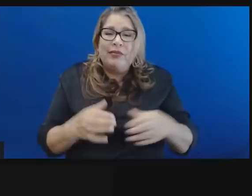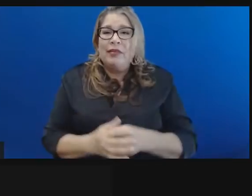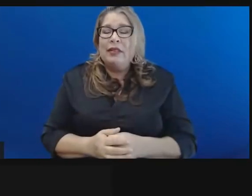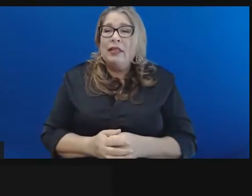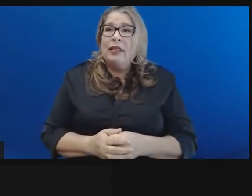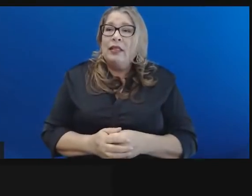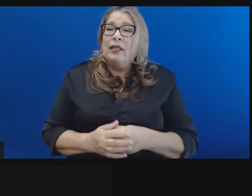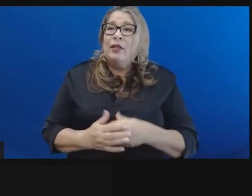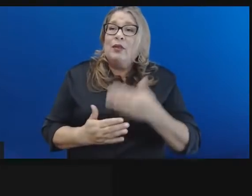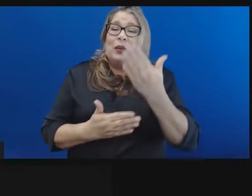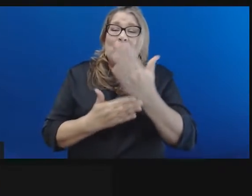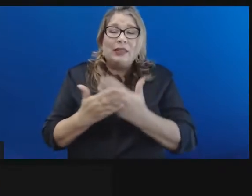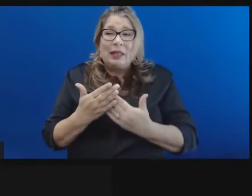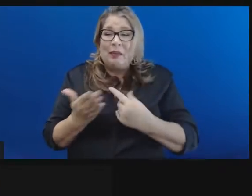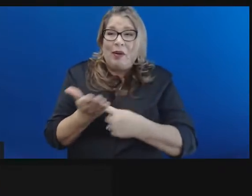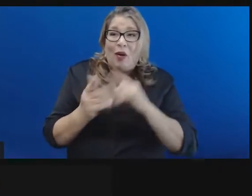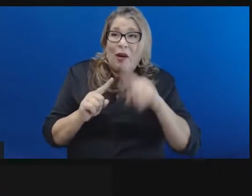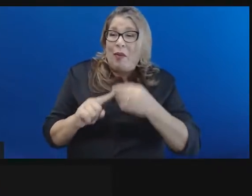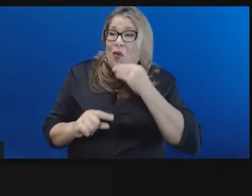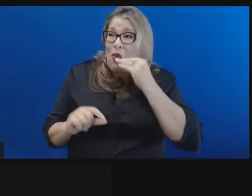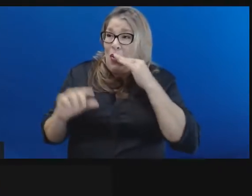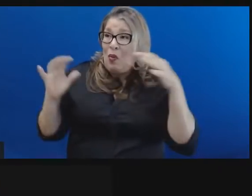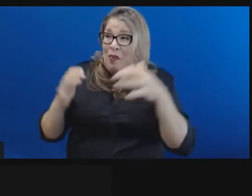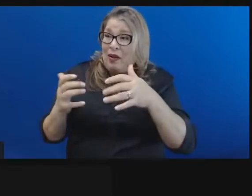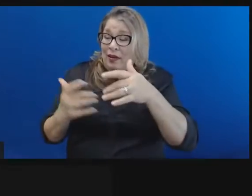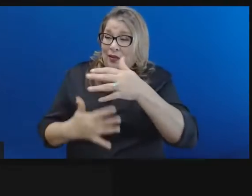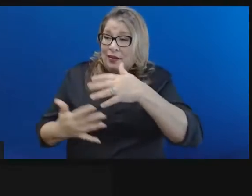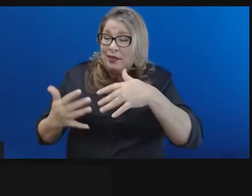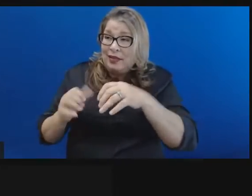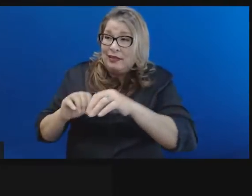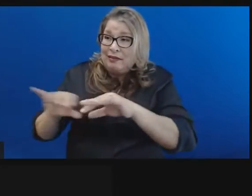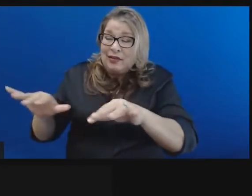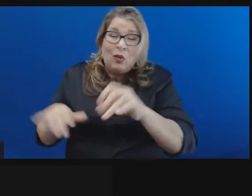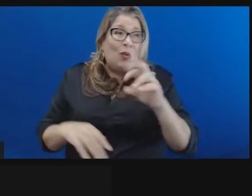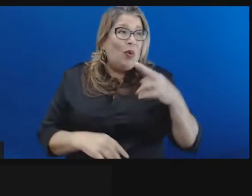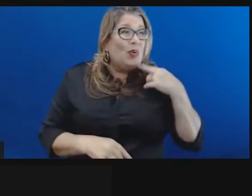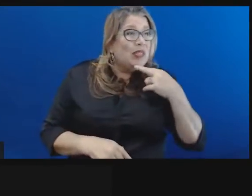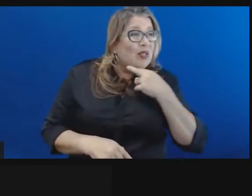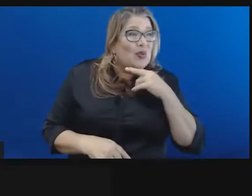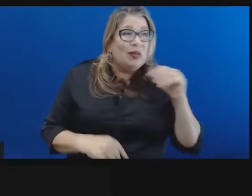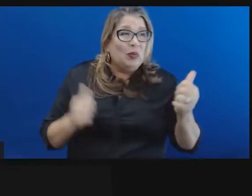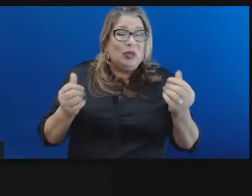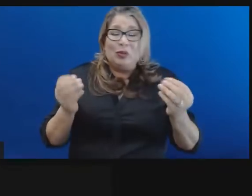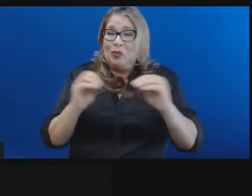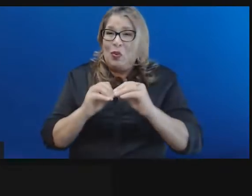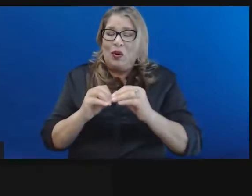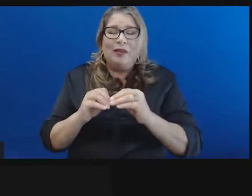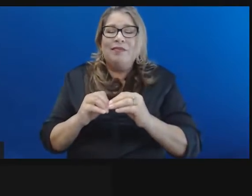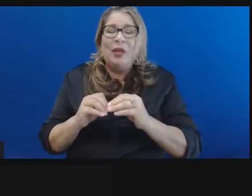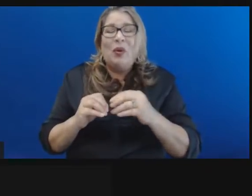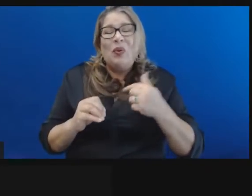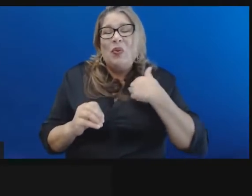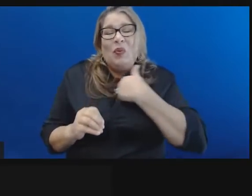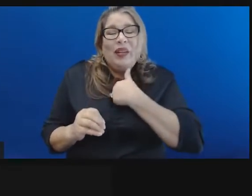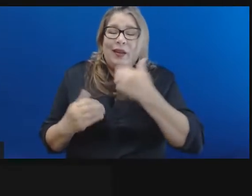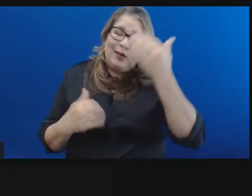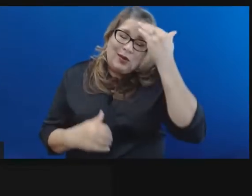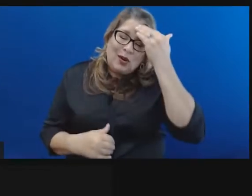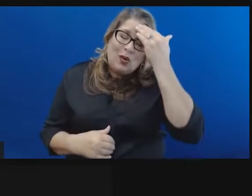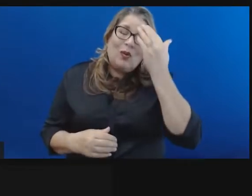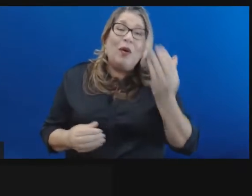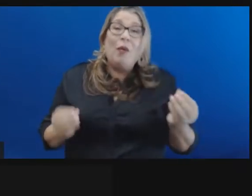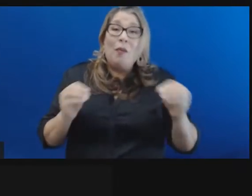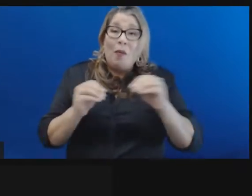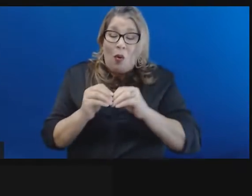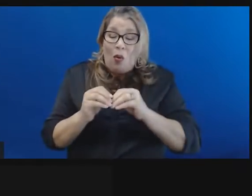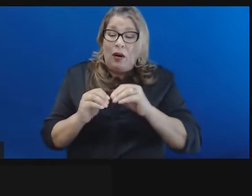and other venues. But we also know that a great deal of transmission happens in household transmission. People you live with